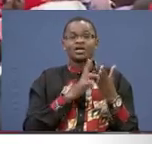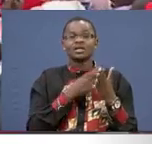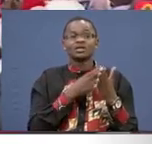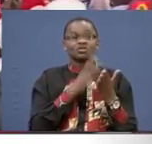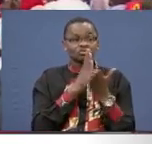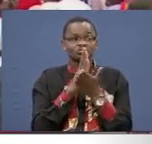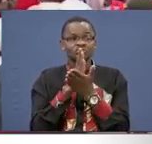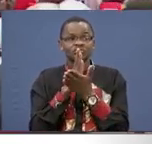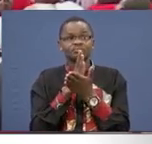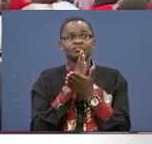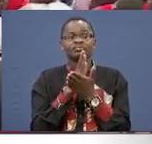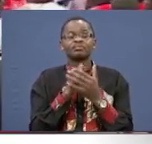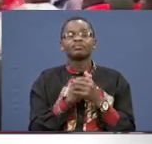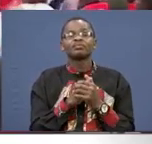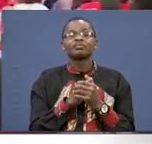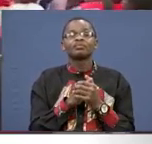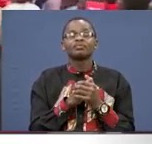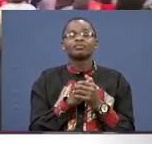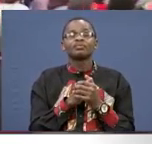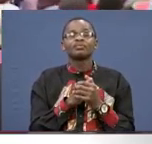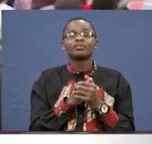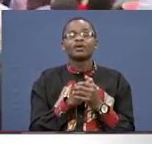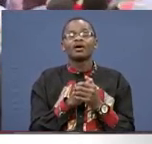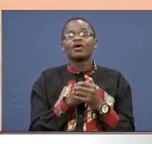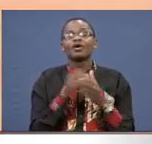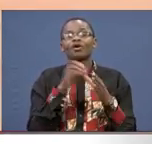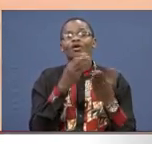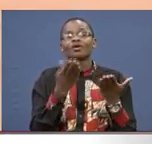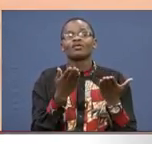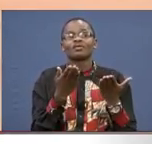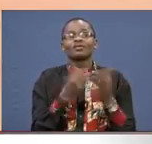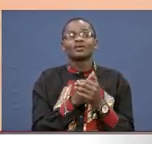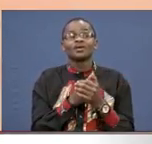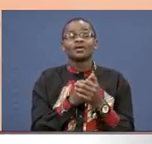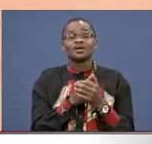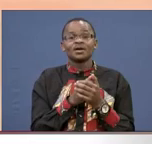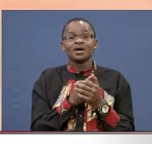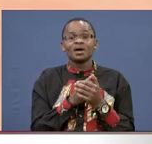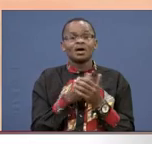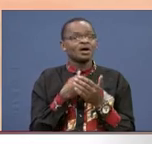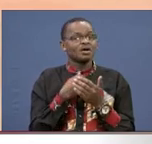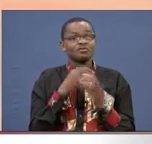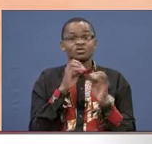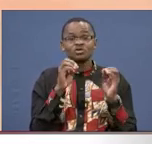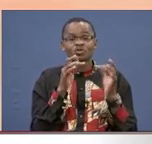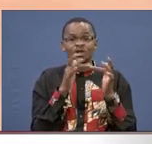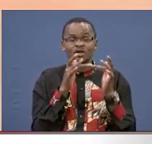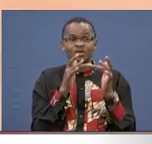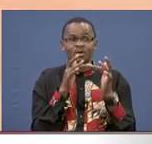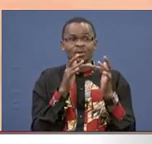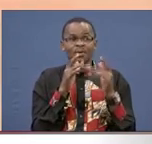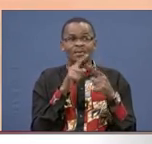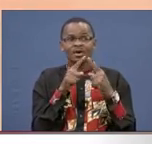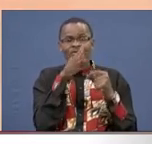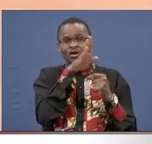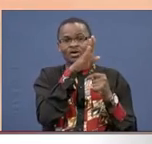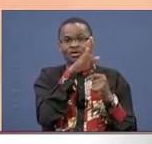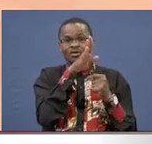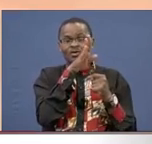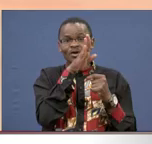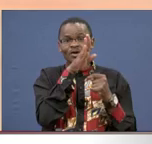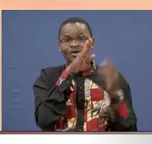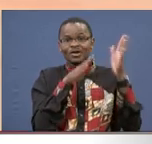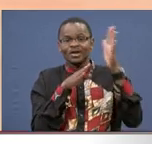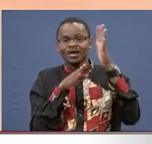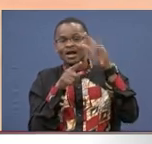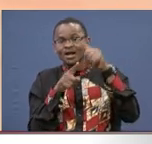hivyo? Au namna gani? Hata kama hakuna network, lakini ukipima unaona ule mtu akitendawili anaweza kushinda